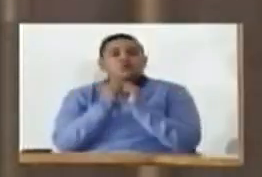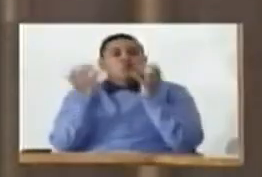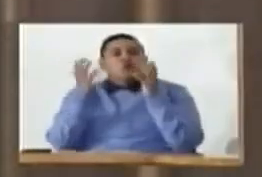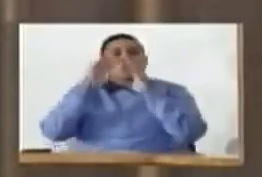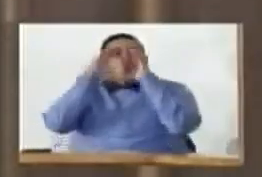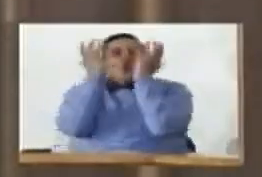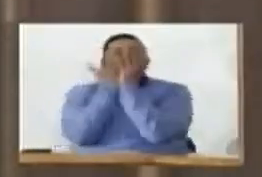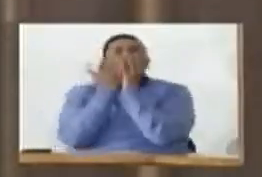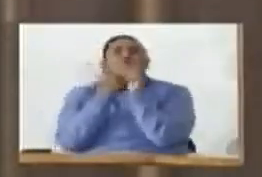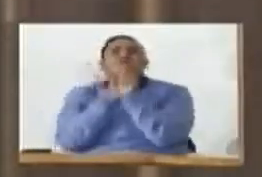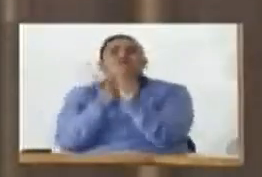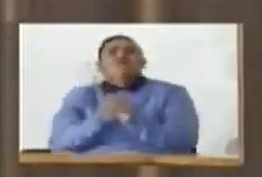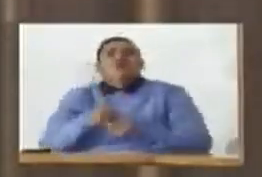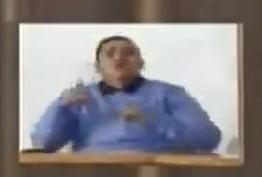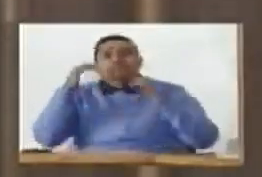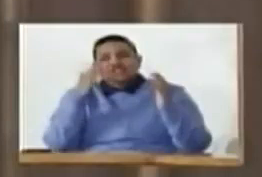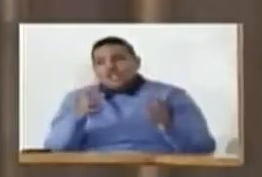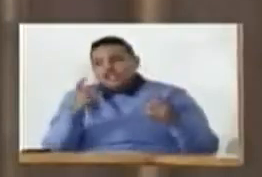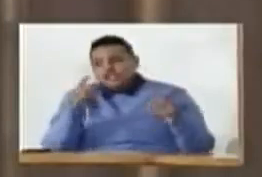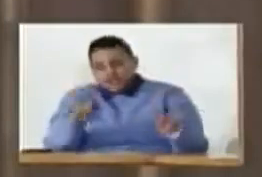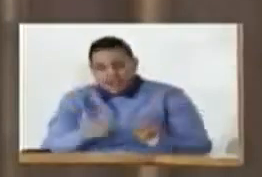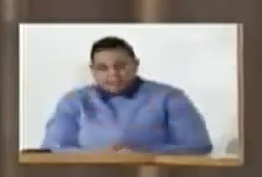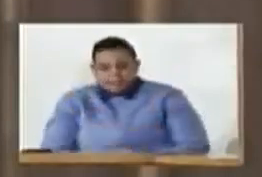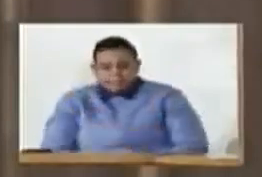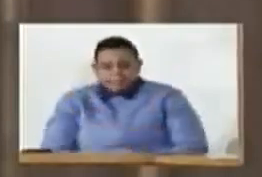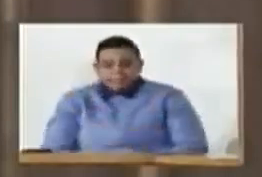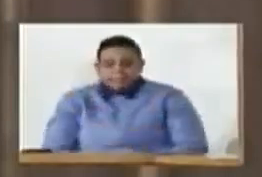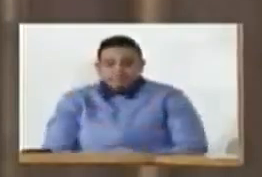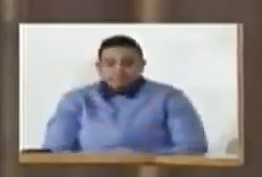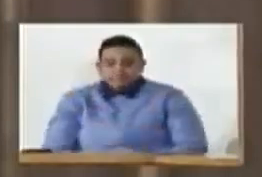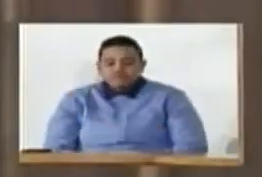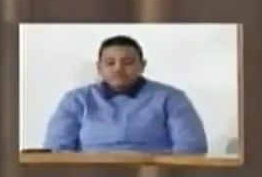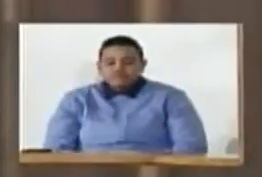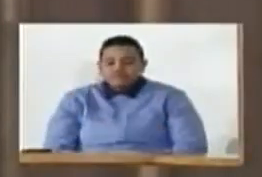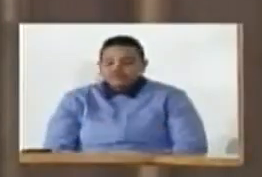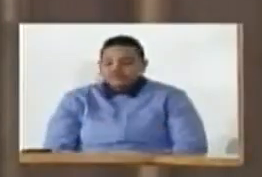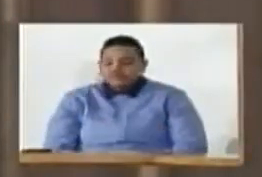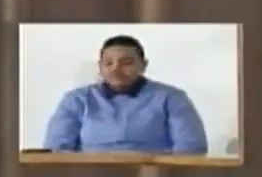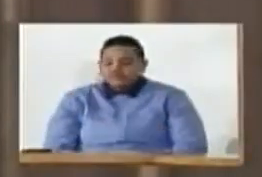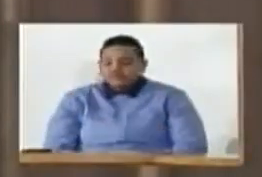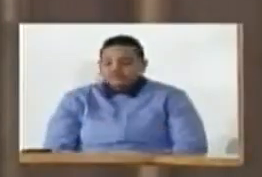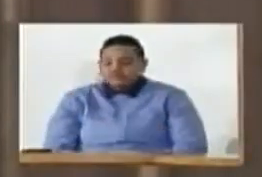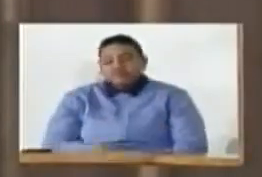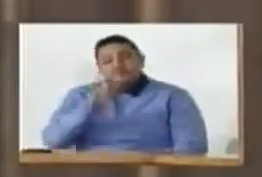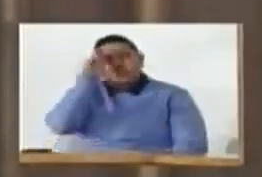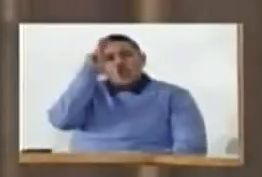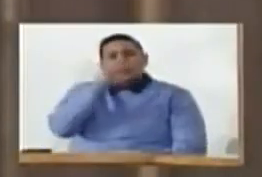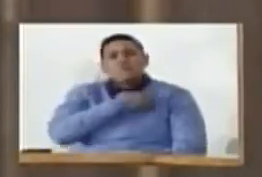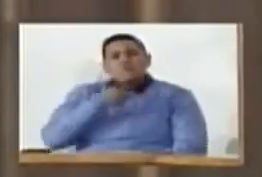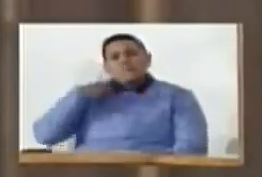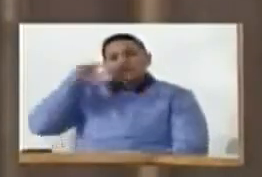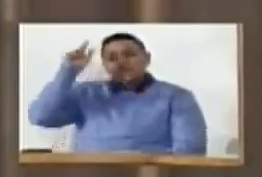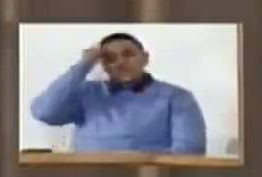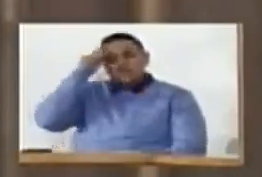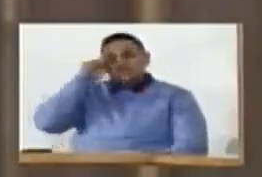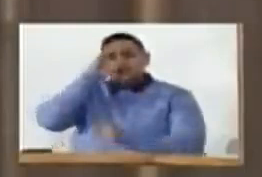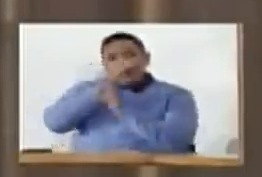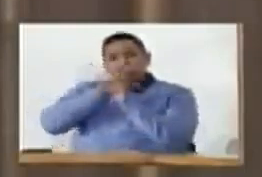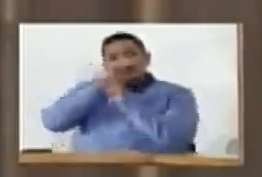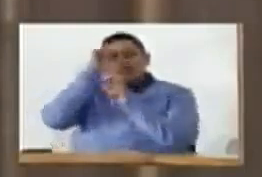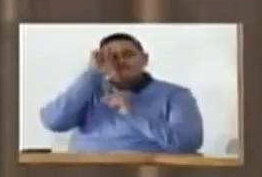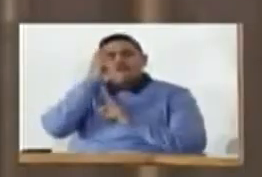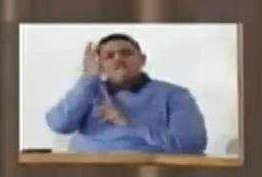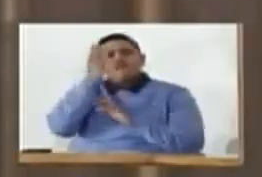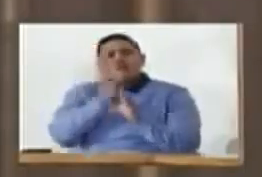standards. Honorable members, The government will be pursuing 4